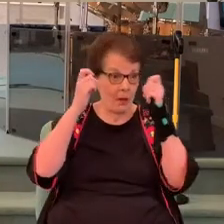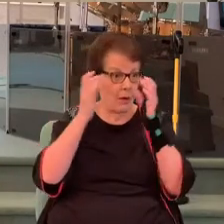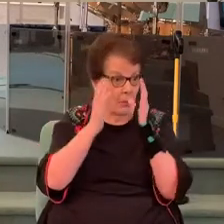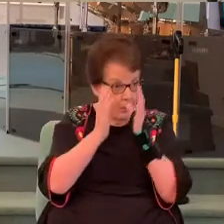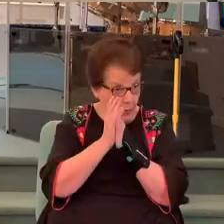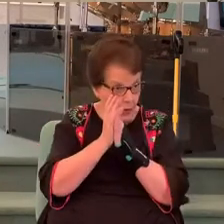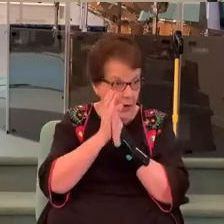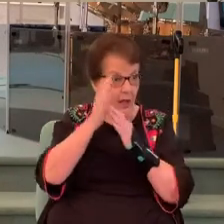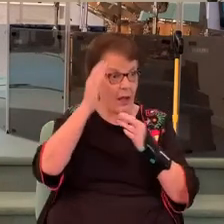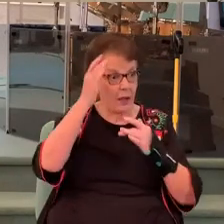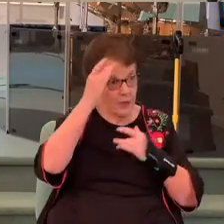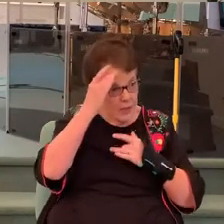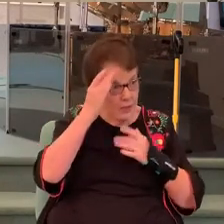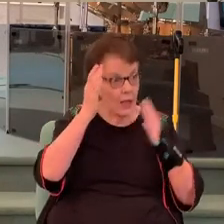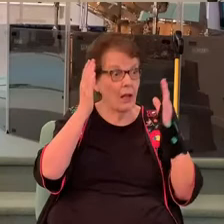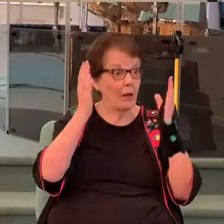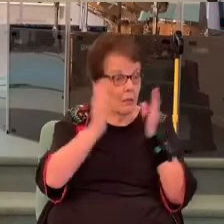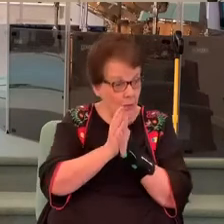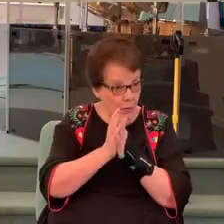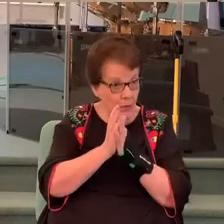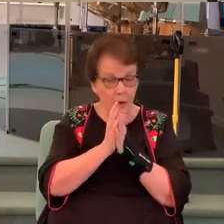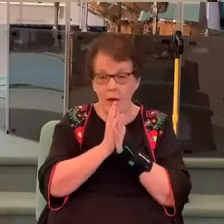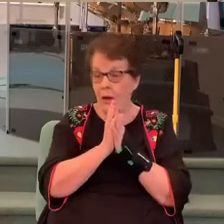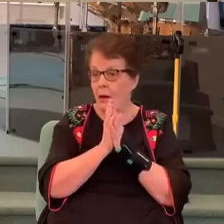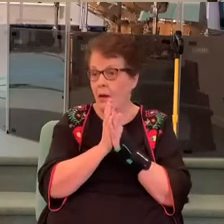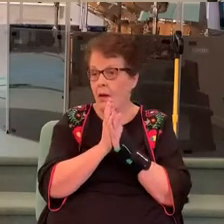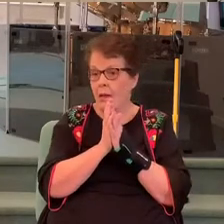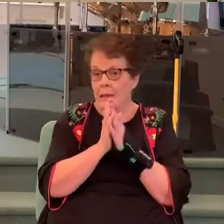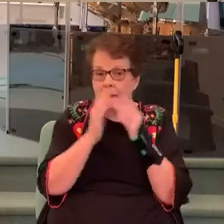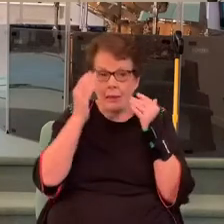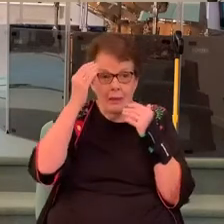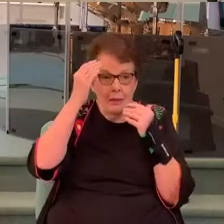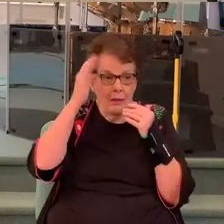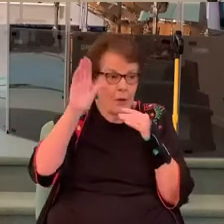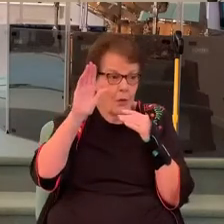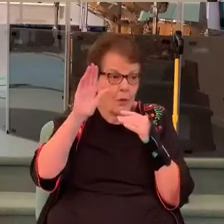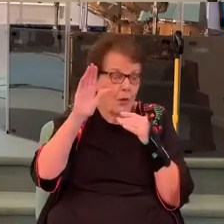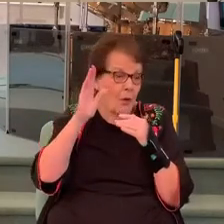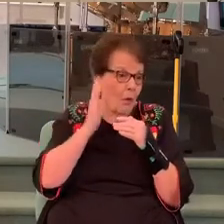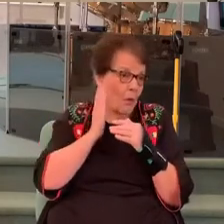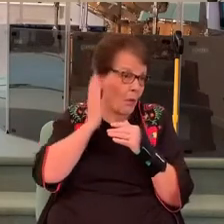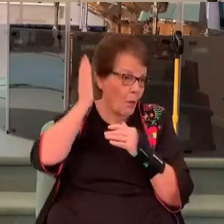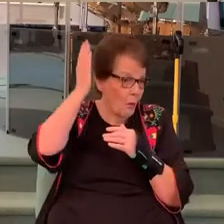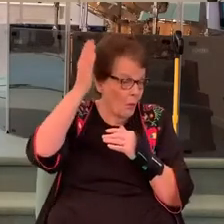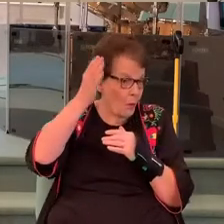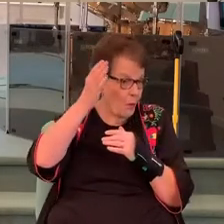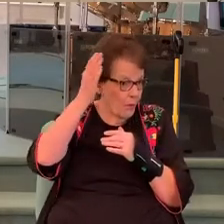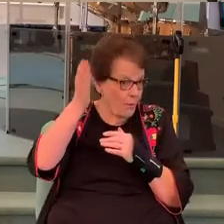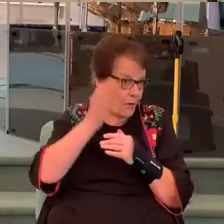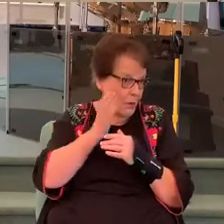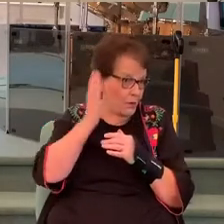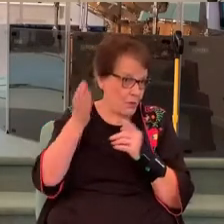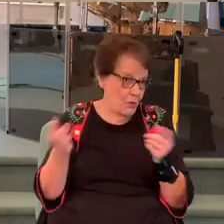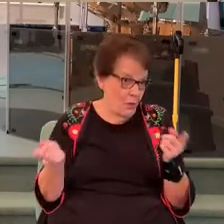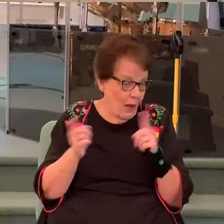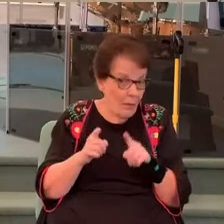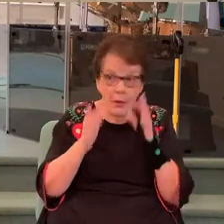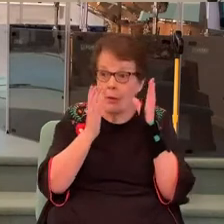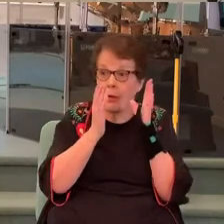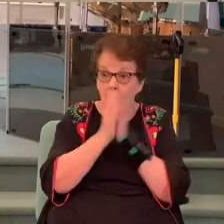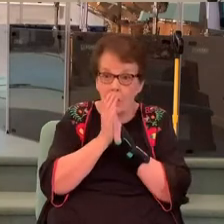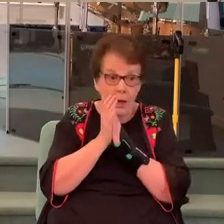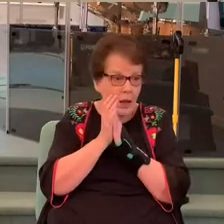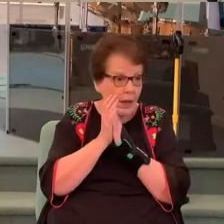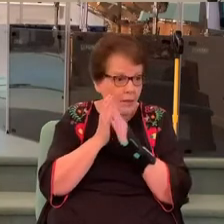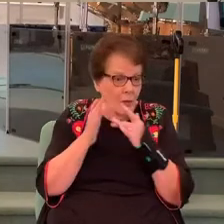Are you sick? Pray. Are you uncertain of what lies ahead in your life? Pray. Do you have